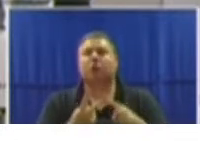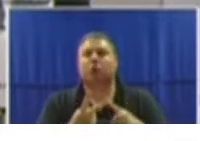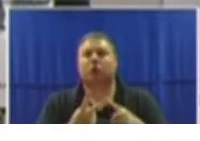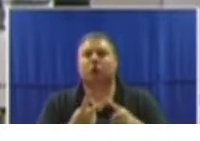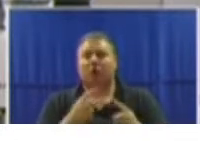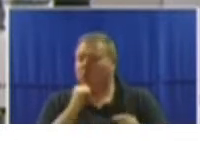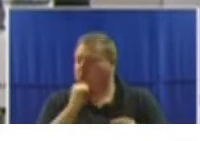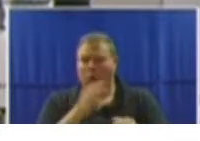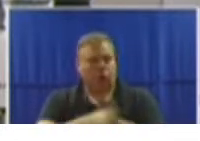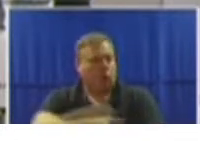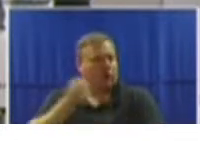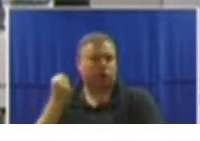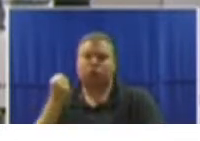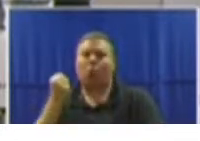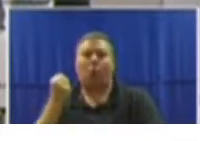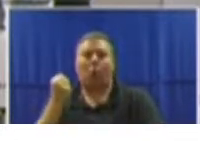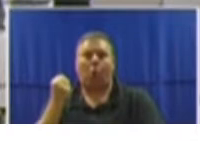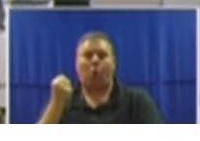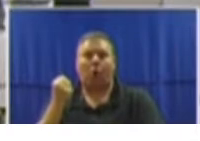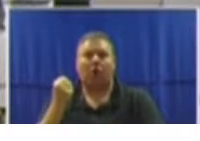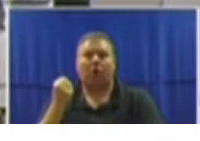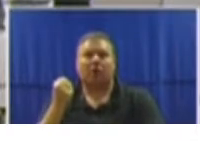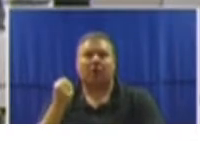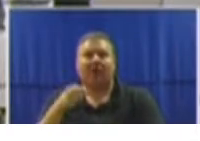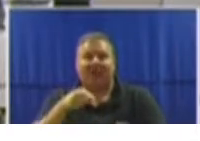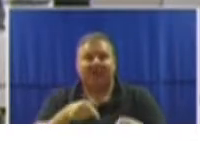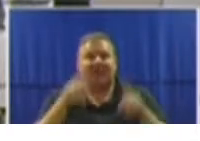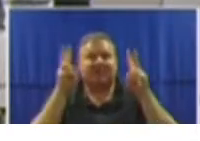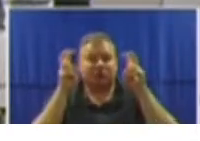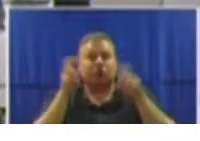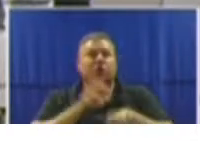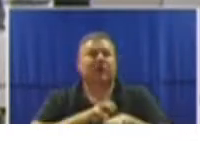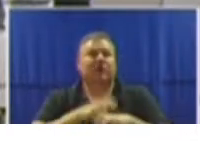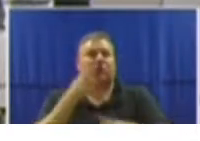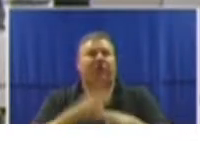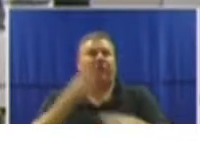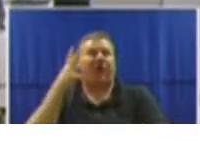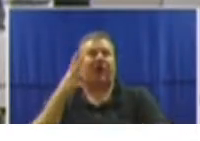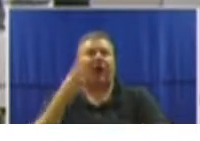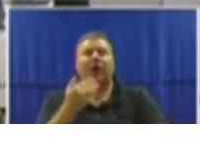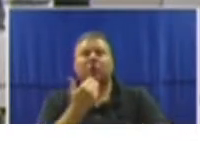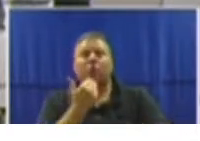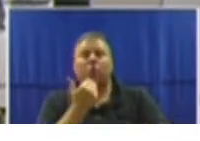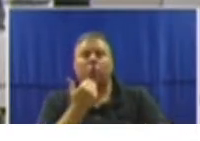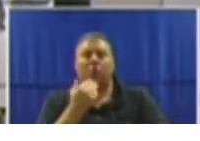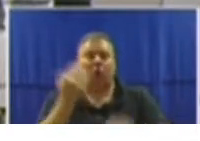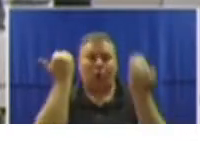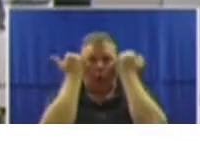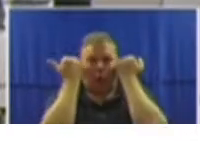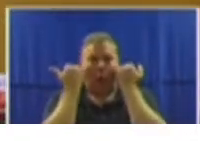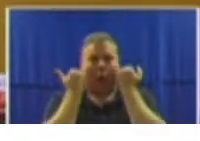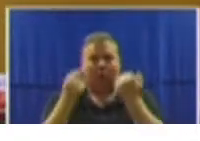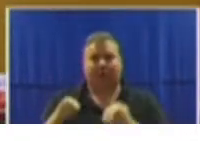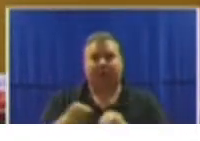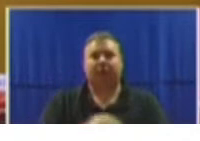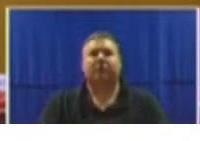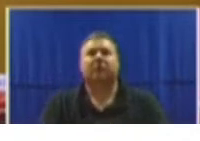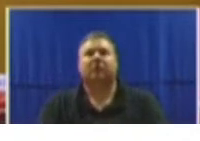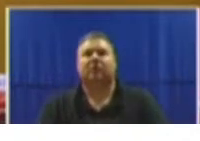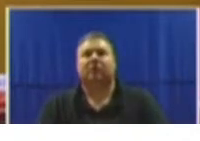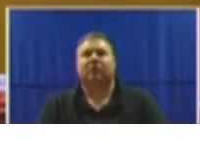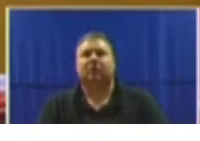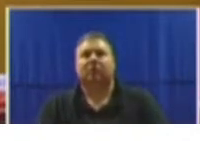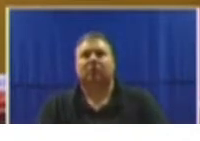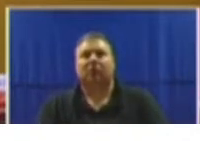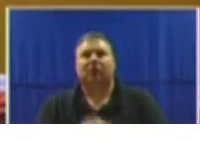not withdrawing up until this matter gets to be finalized by the court. Thank you. I thank you,